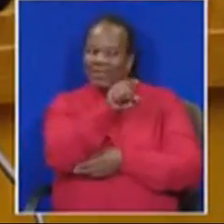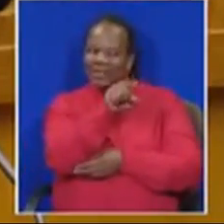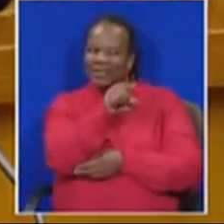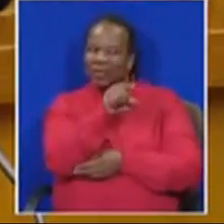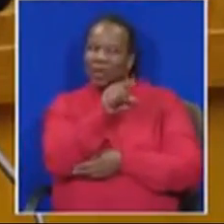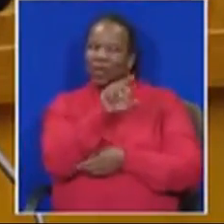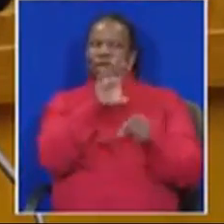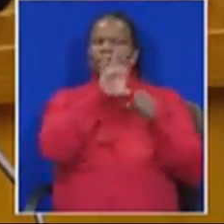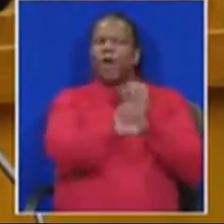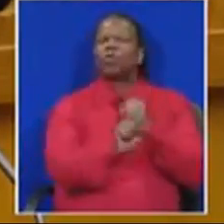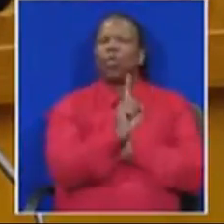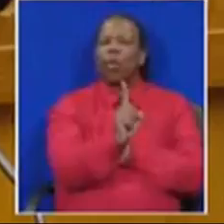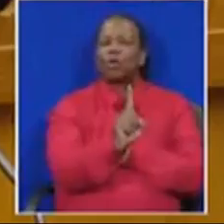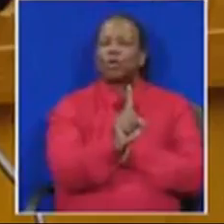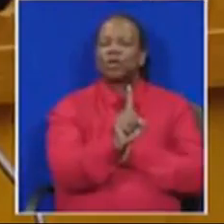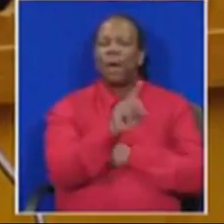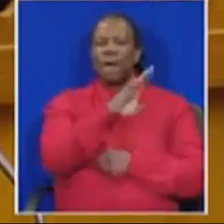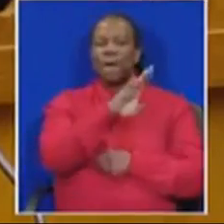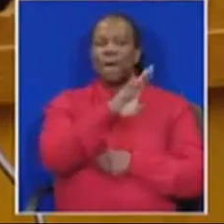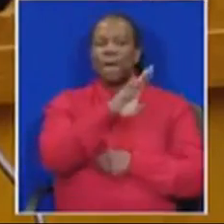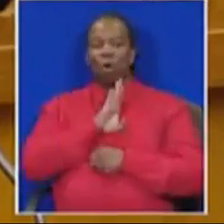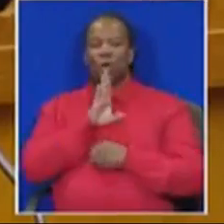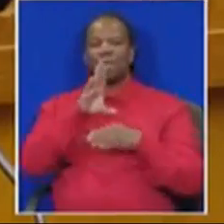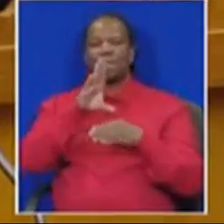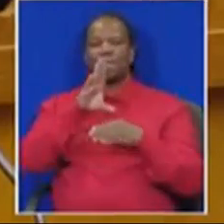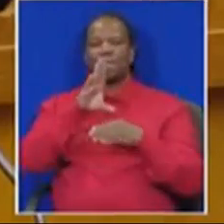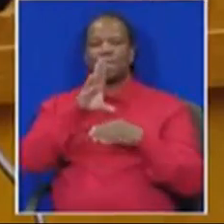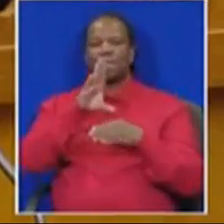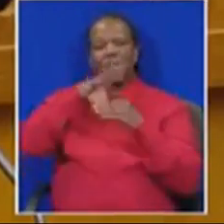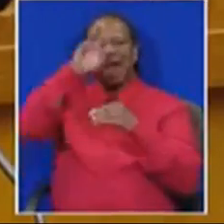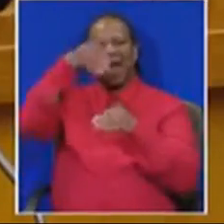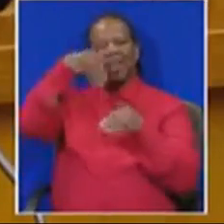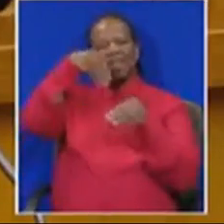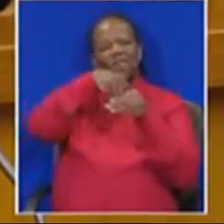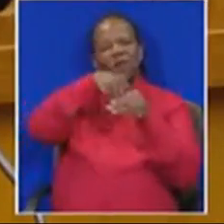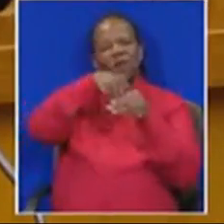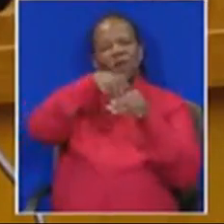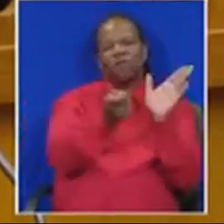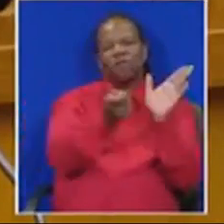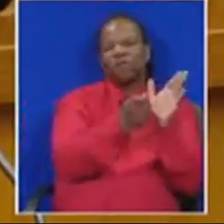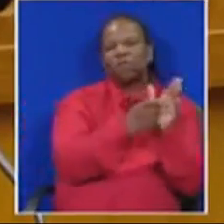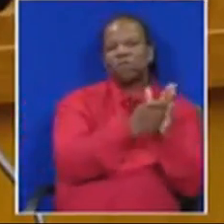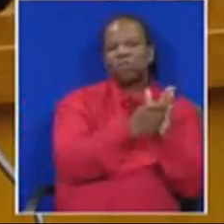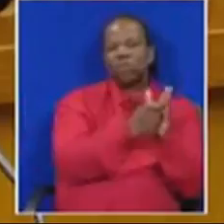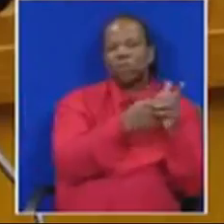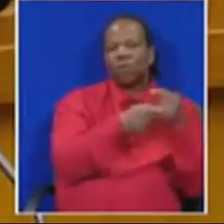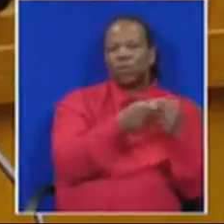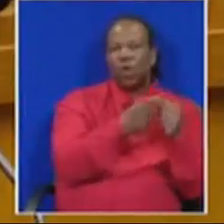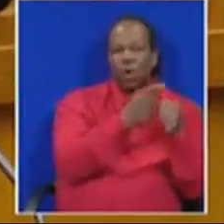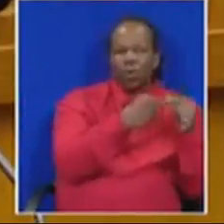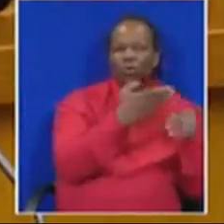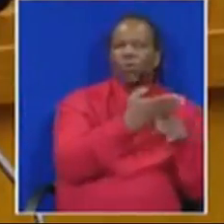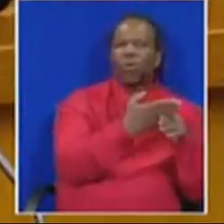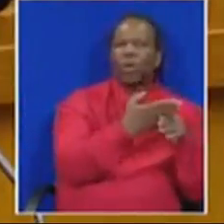that board members tend to get involved in operational matters up